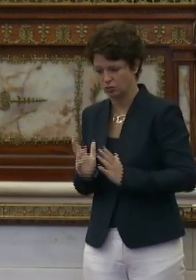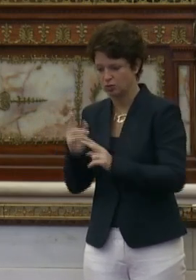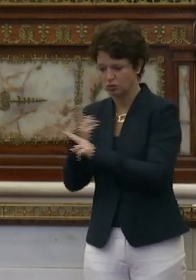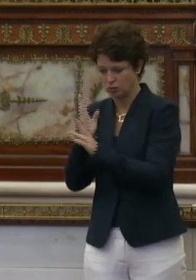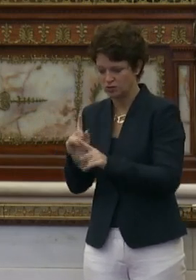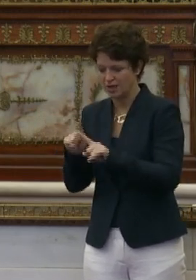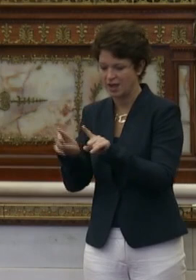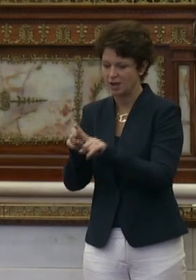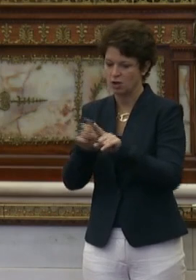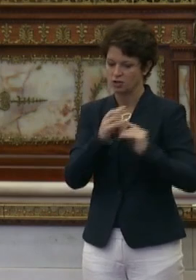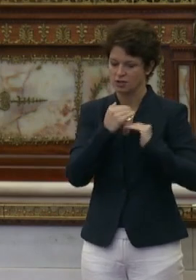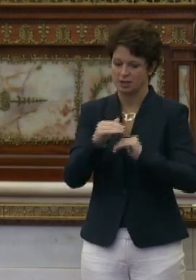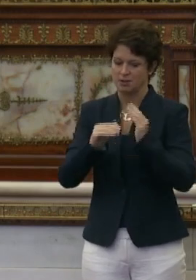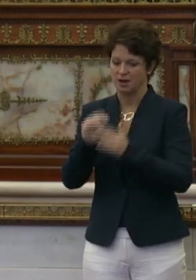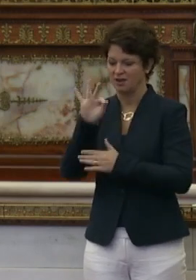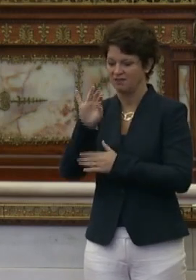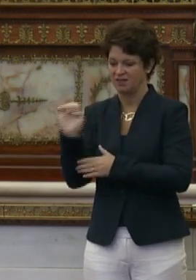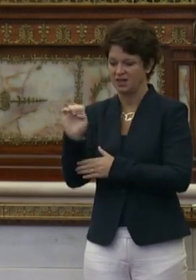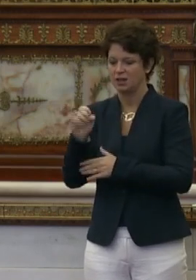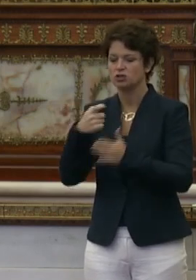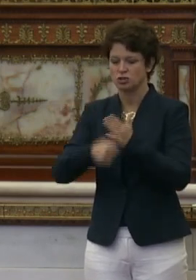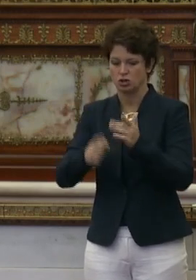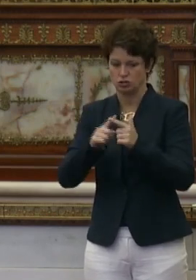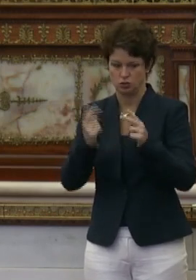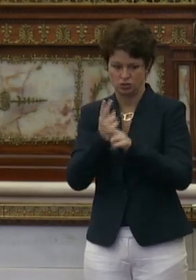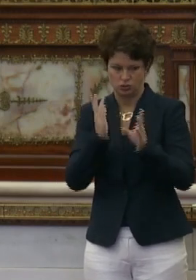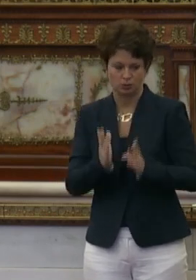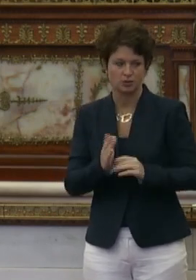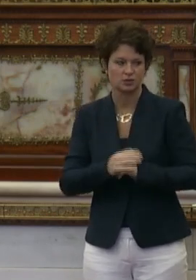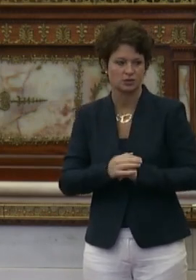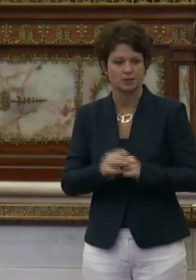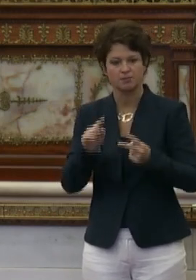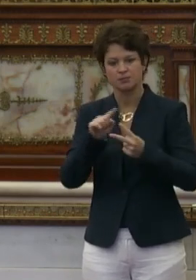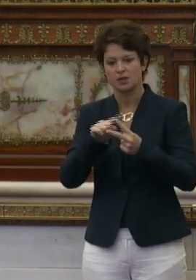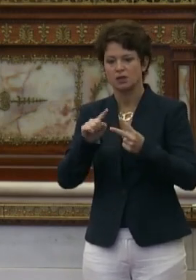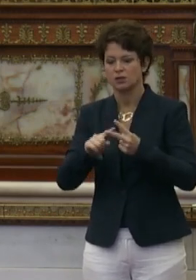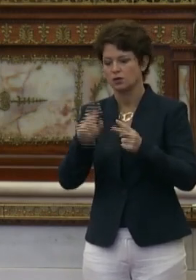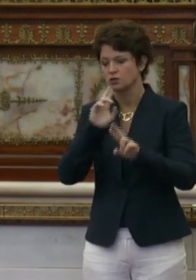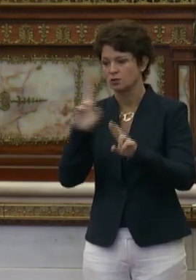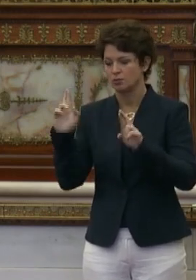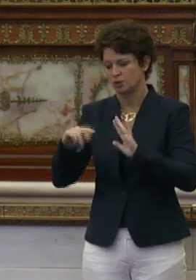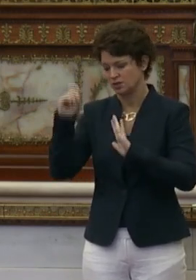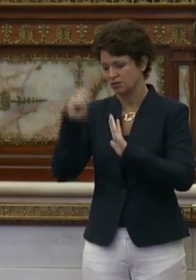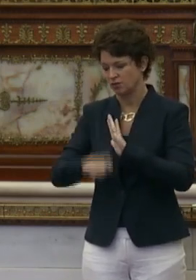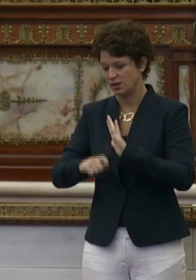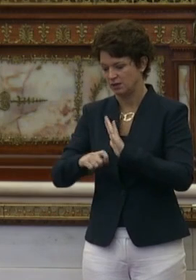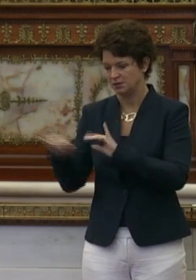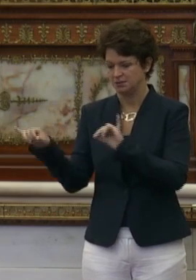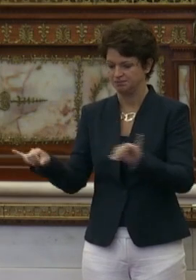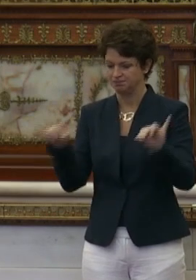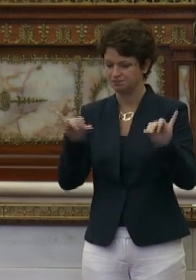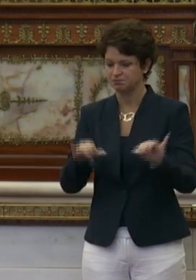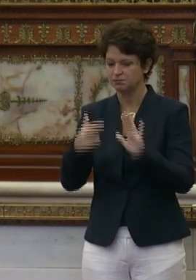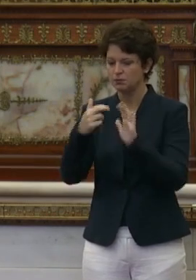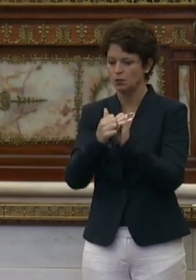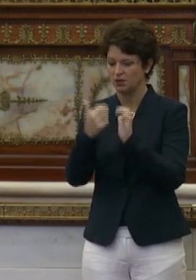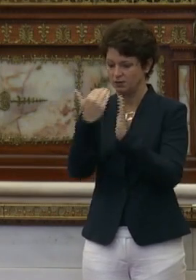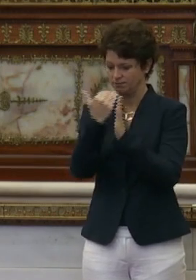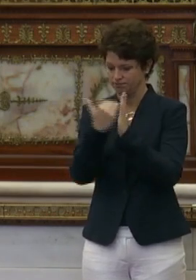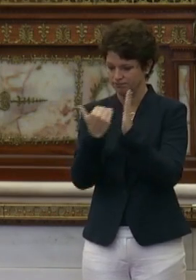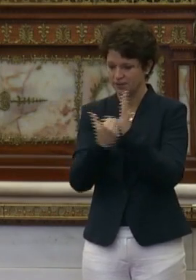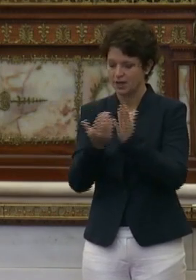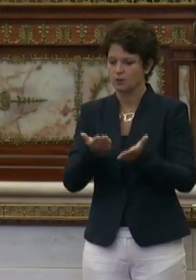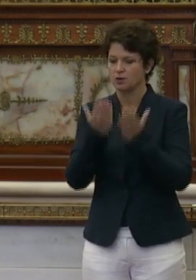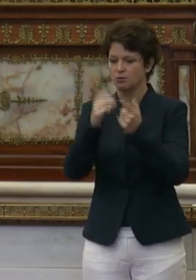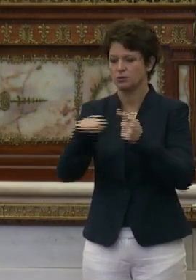for a limitation on certain fees charged to consumers. Respectfully reports it as considered the same and returns the attached bills to council